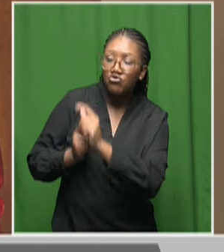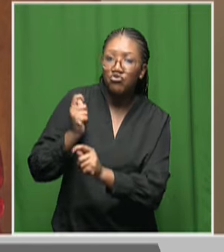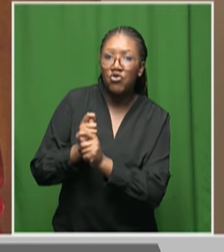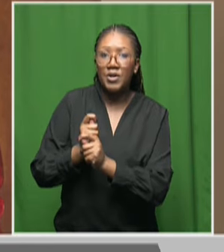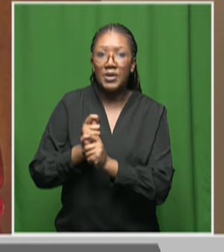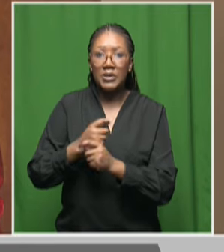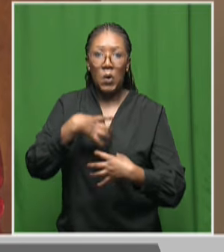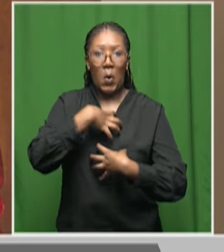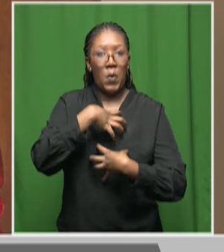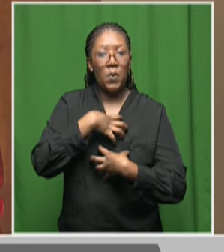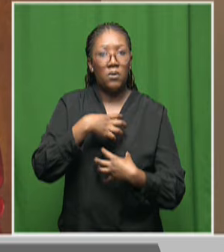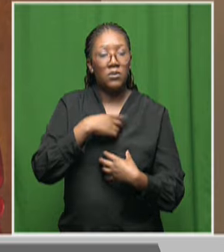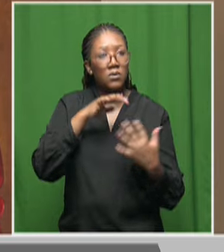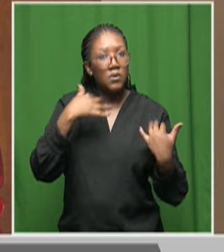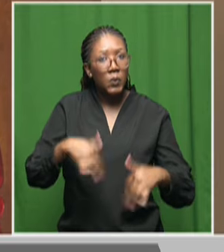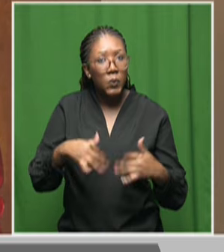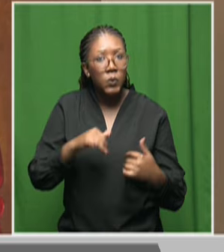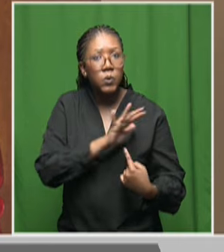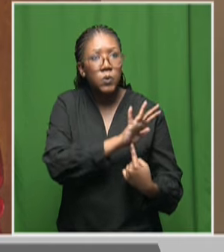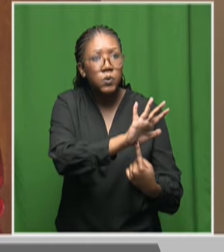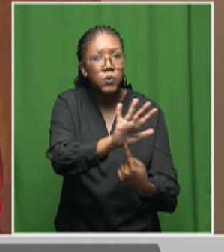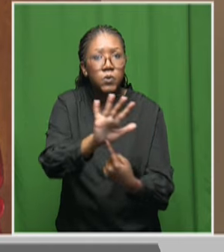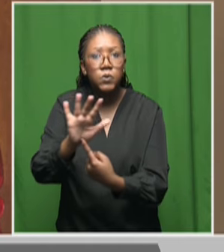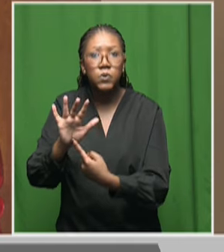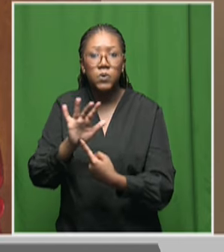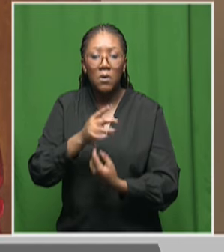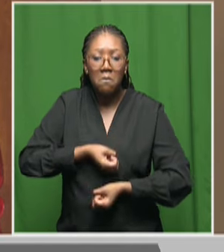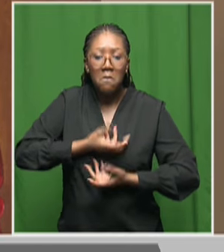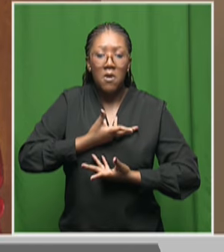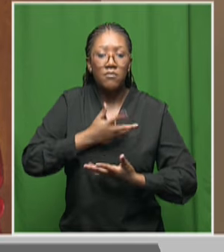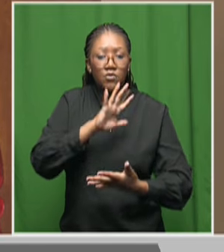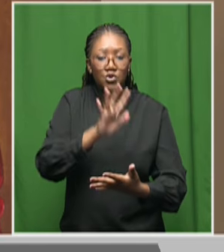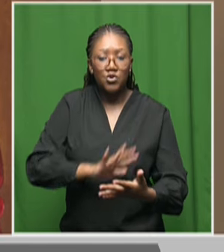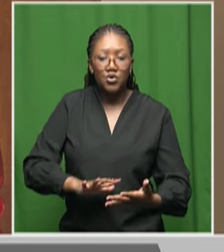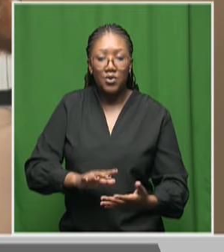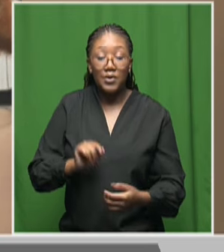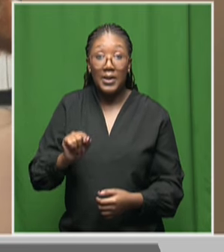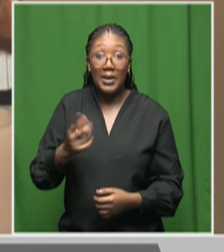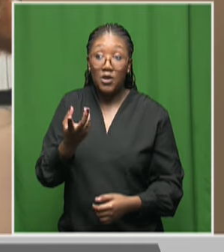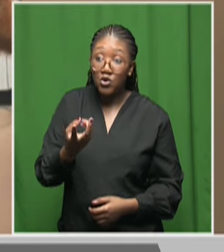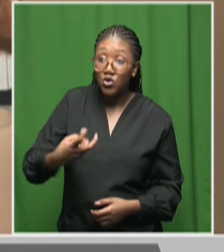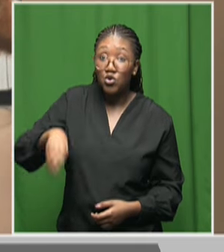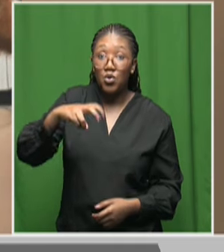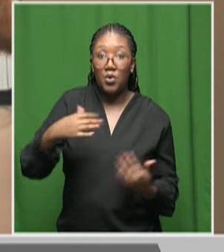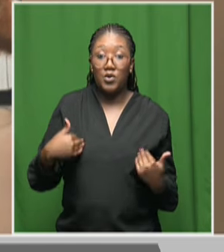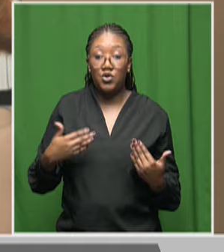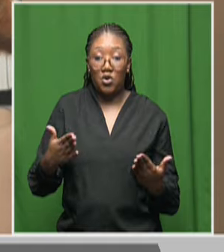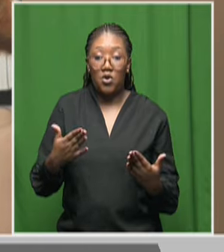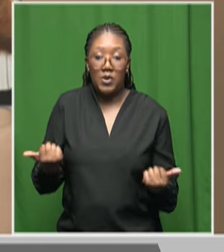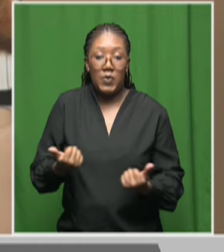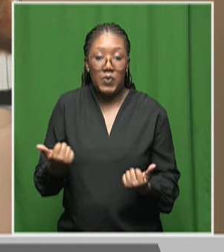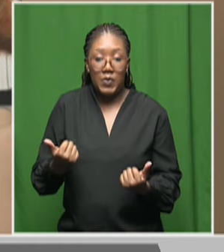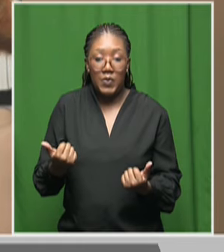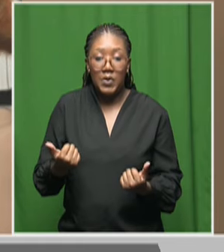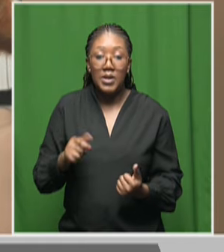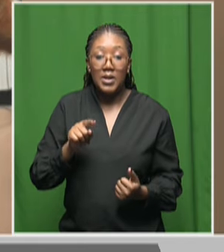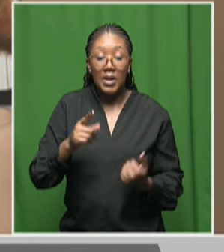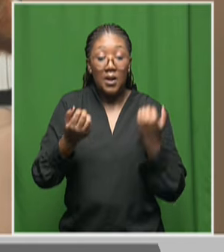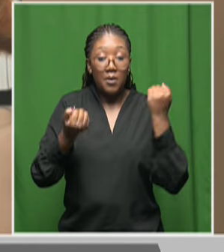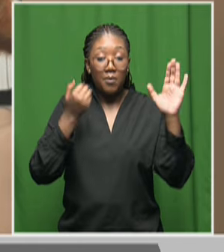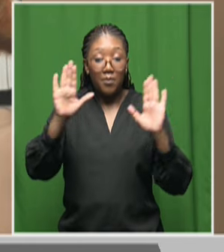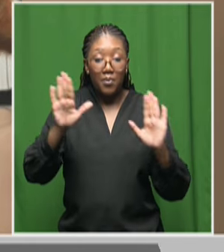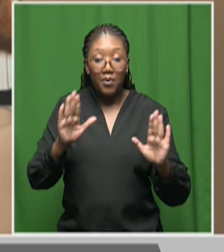that's quite important. So the tour will have already started. The portraits were